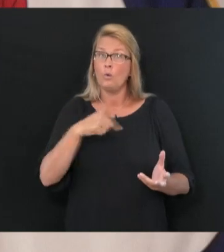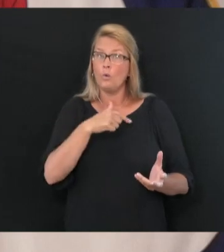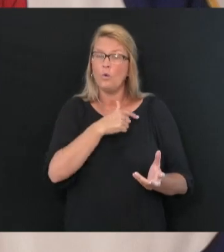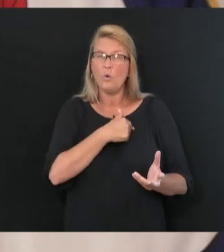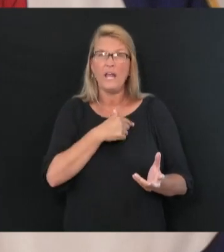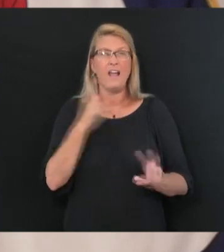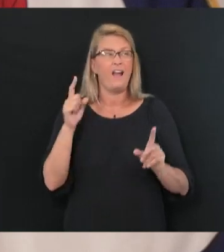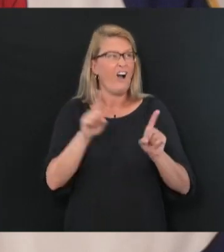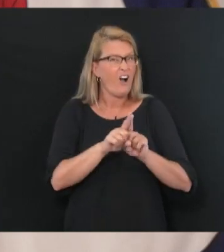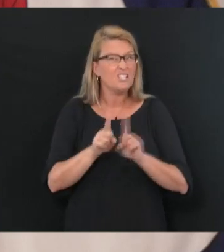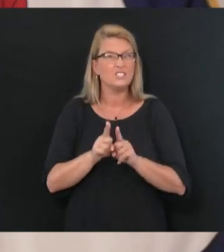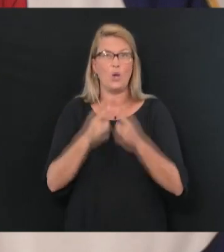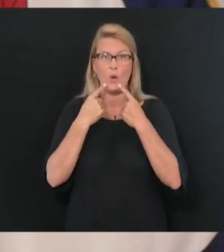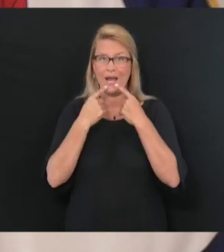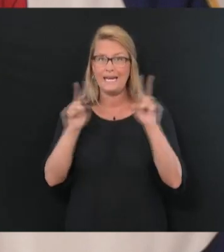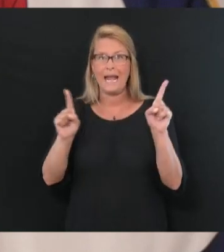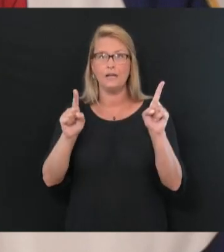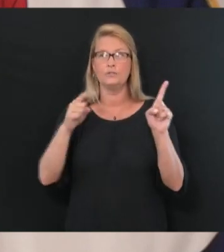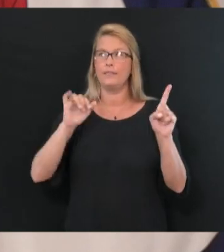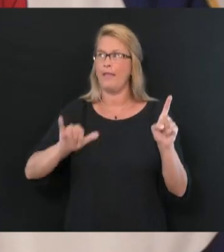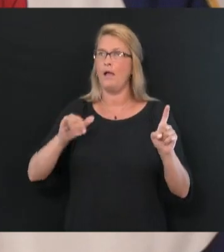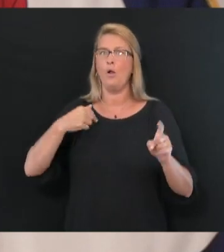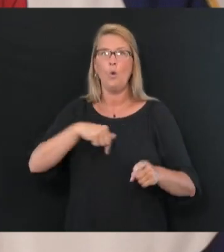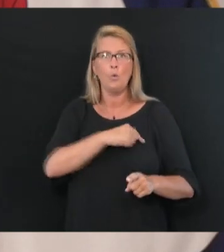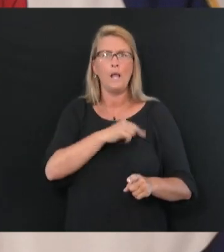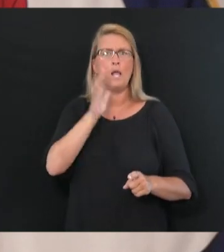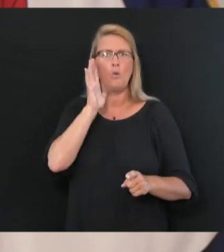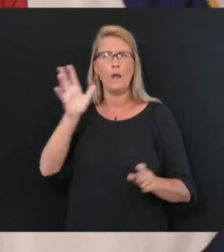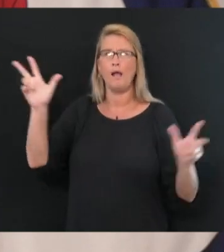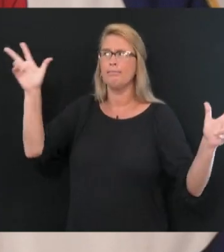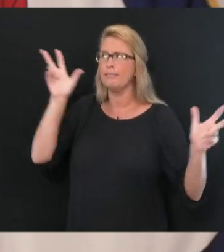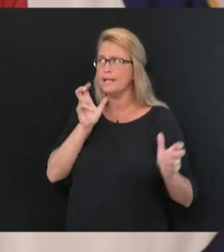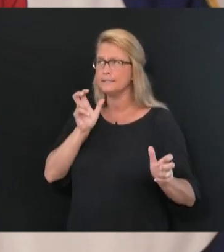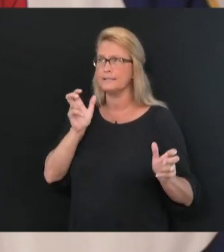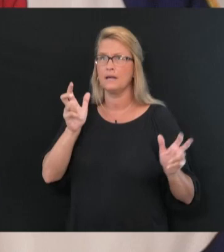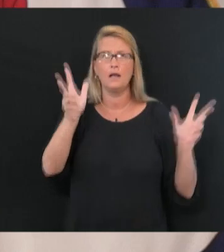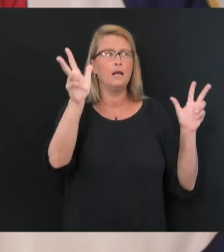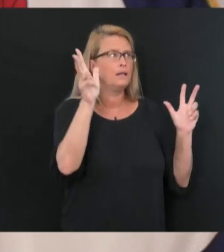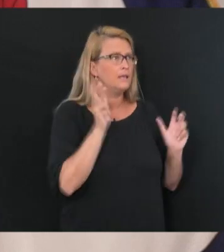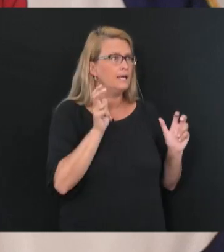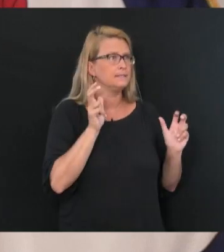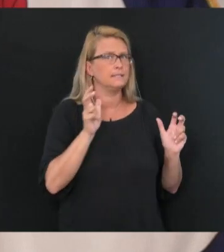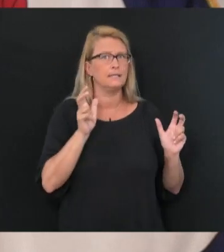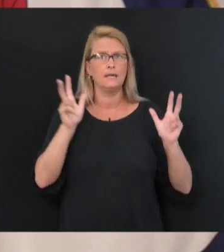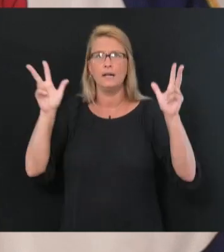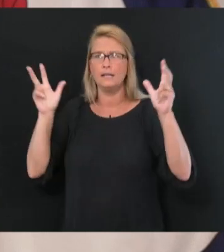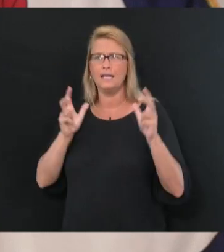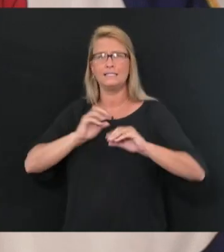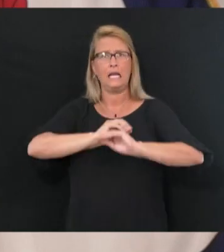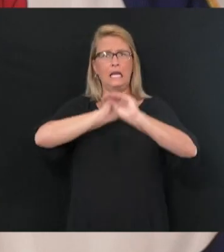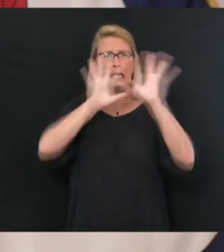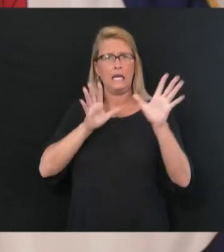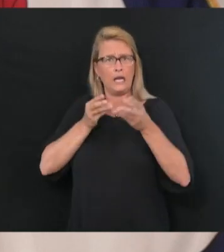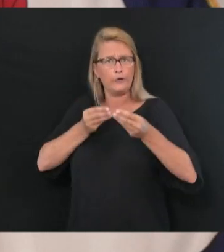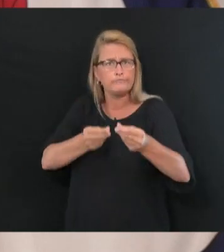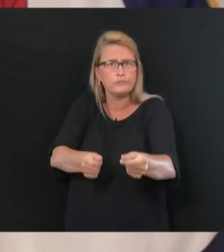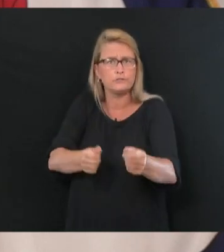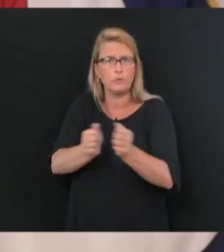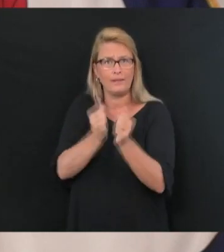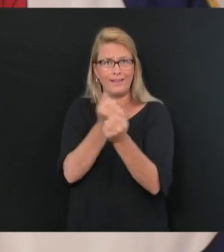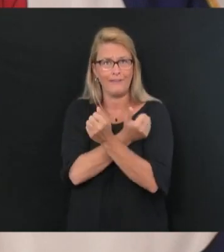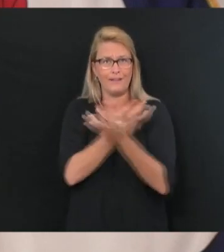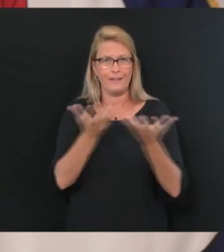would do is we would listen, and we would be fluid in what we do. So we're going to tweak it just a little bit right